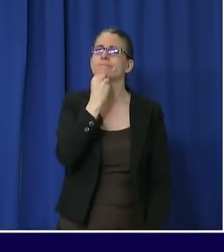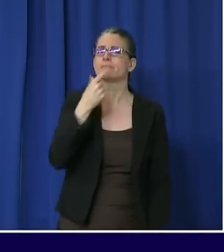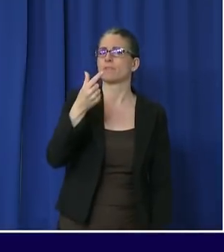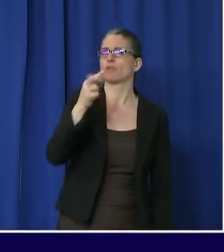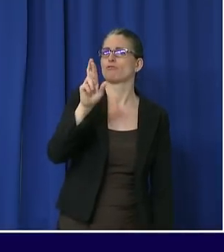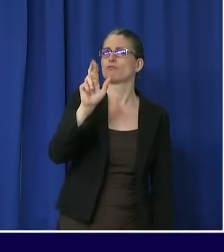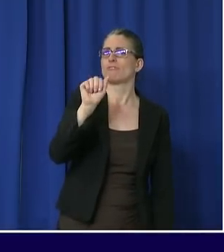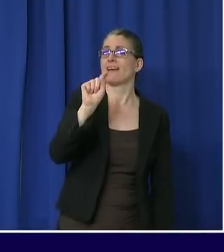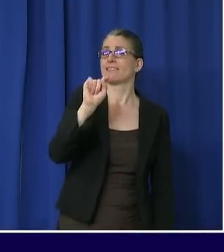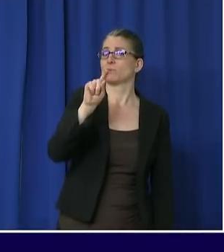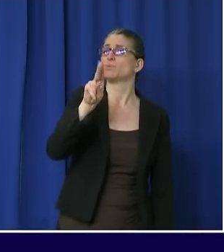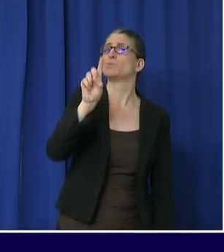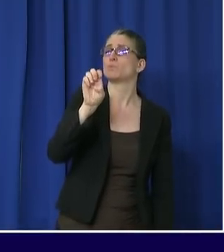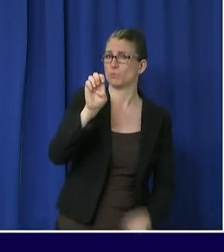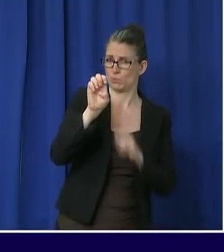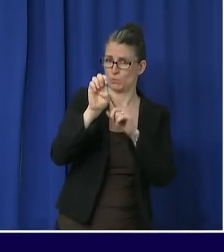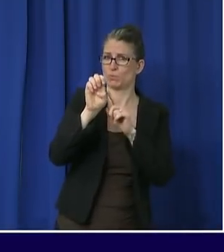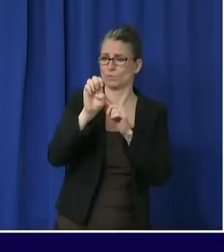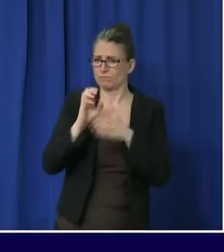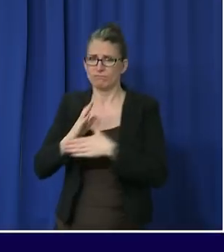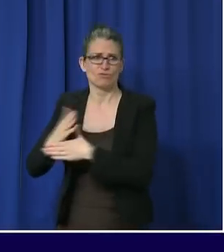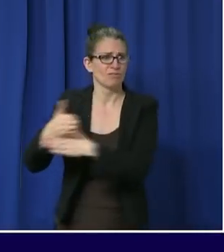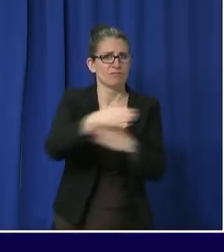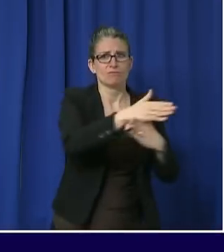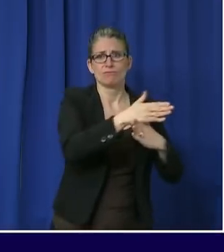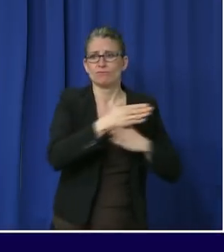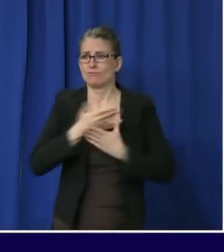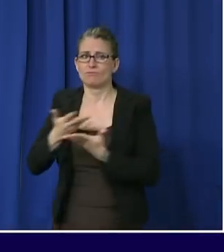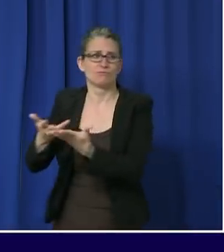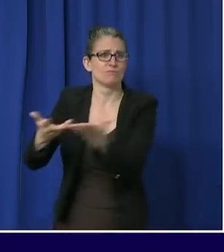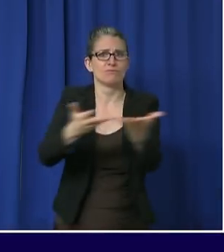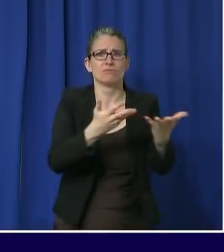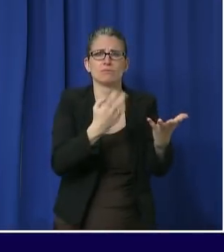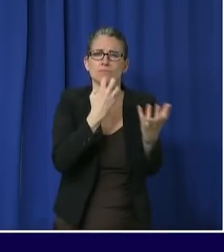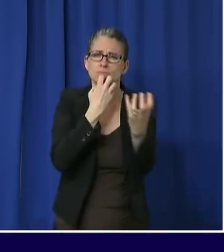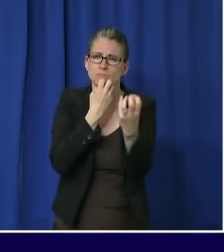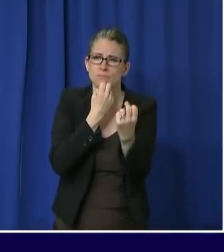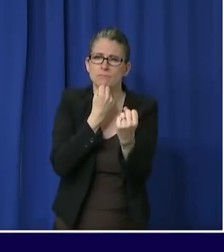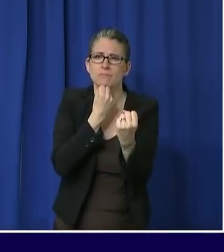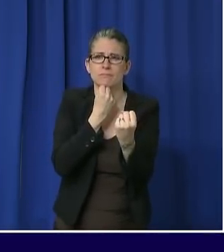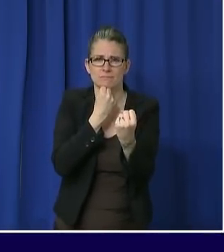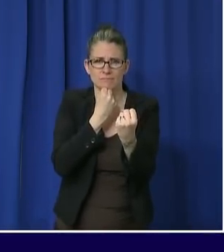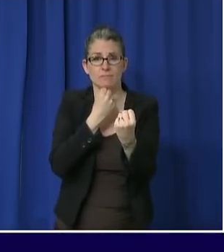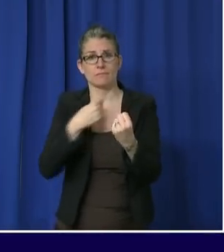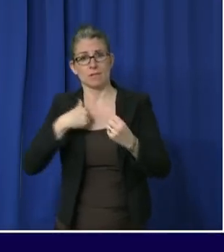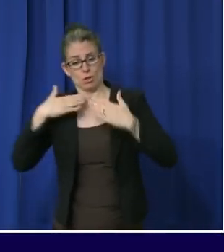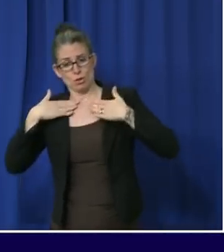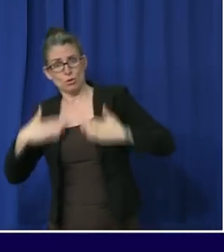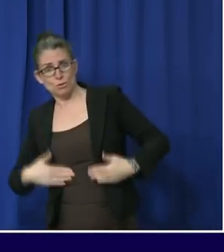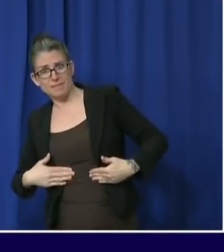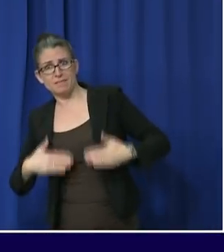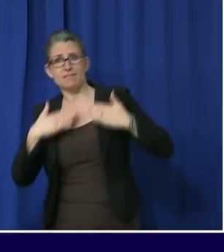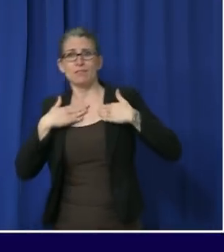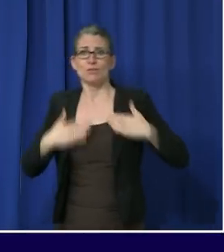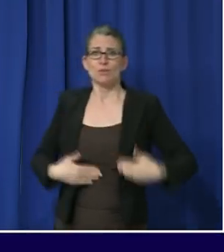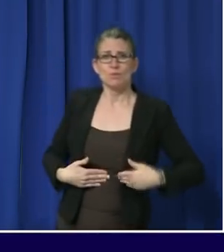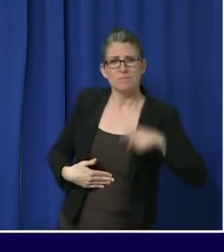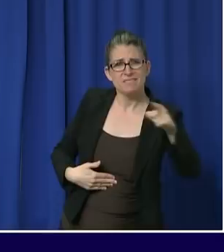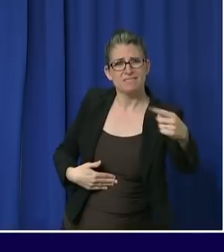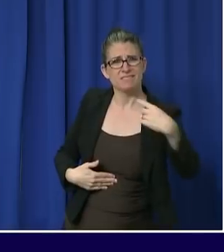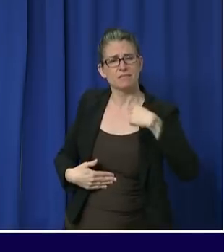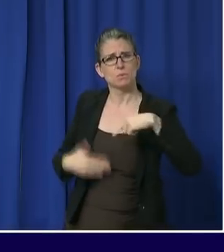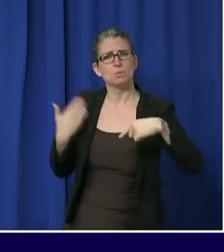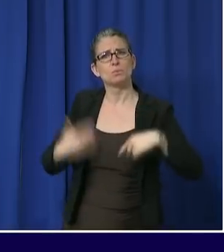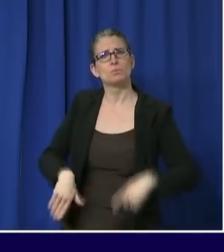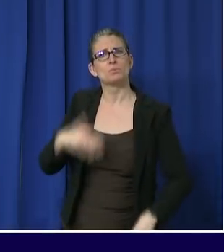darkest times of any crisis, it may be the only things that we have. So I'd like to thank each and every one of these employees and